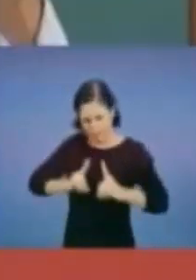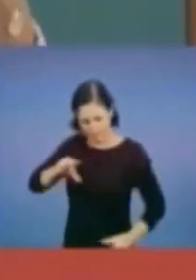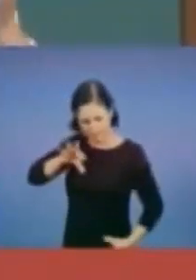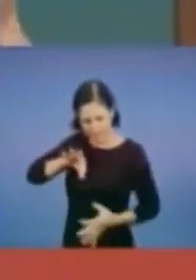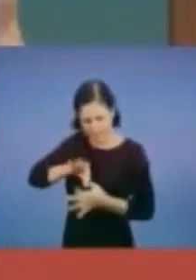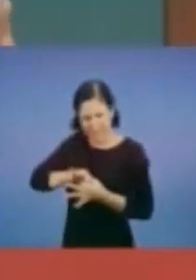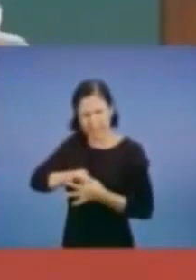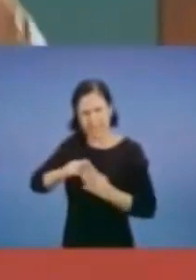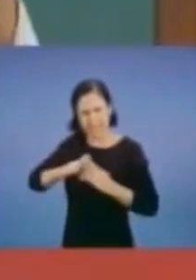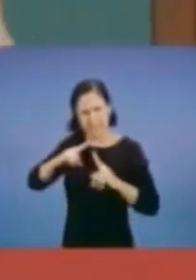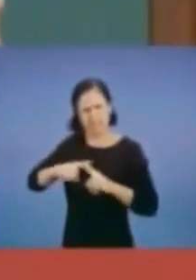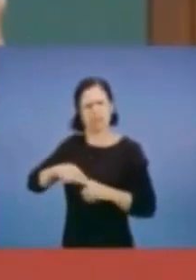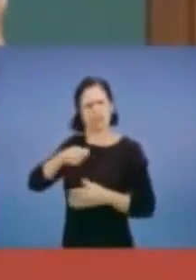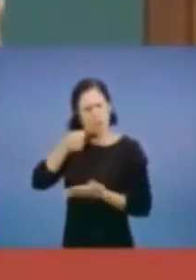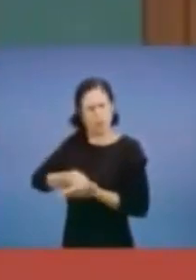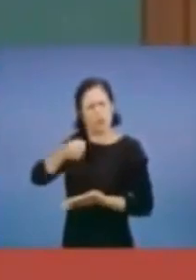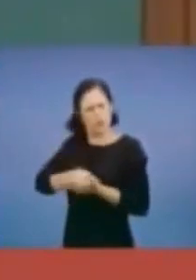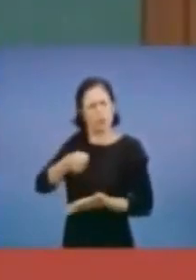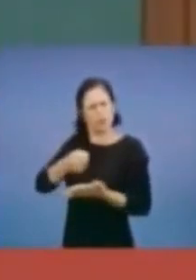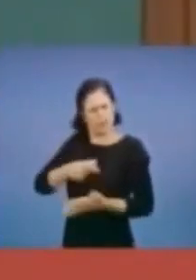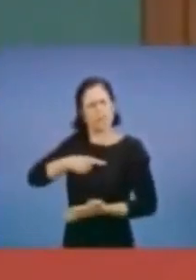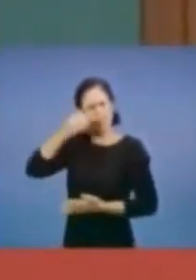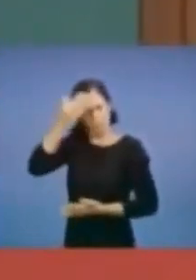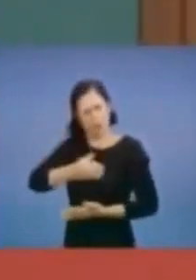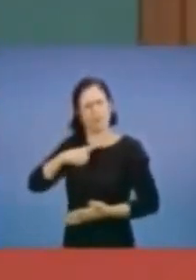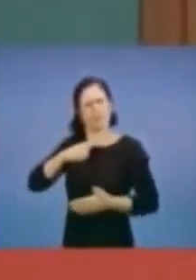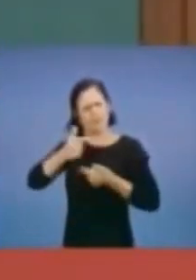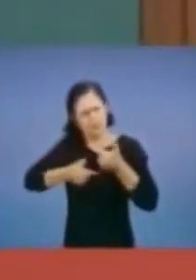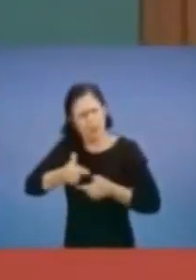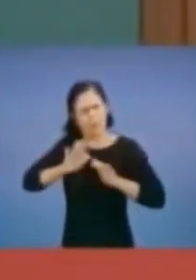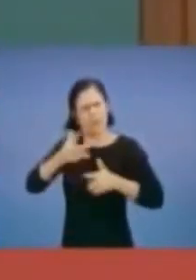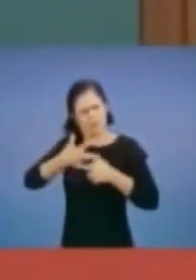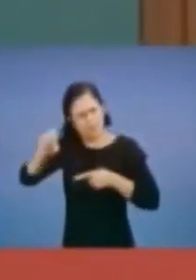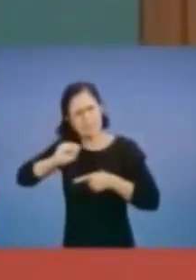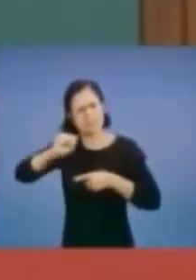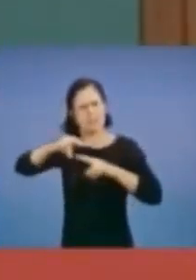to manifest, a church with trials, a church that